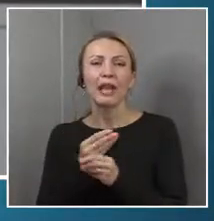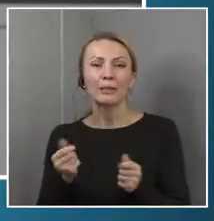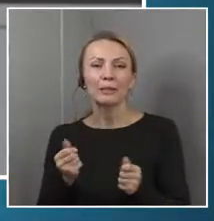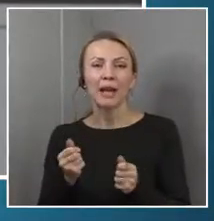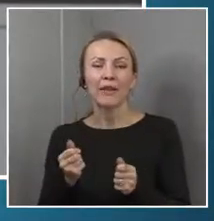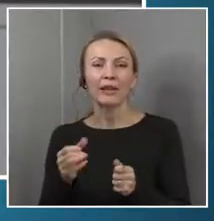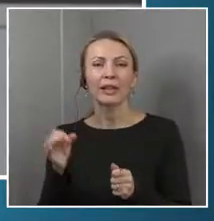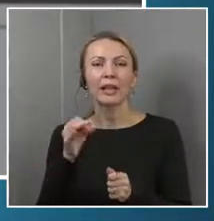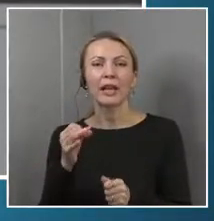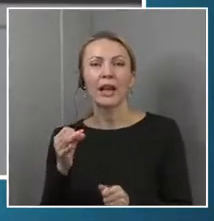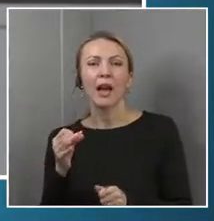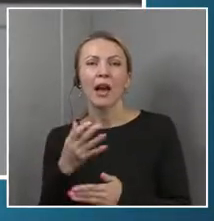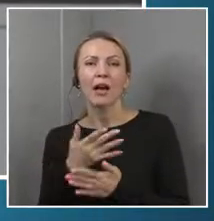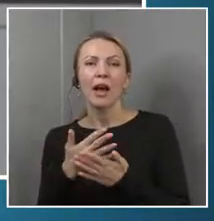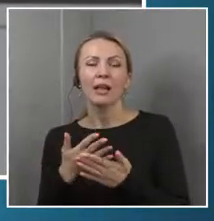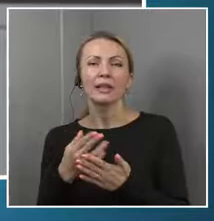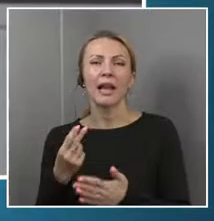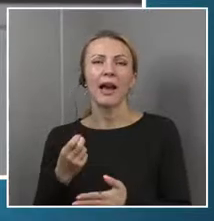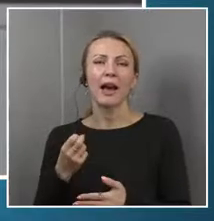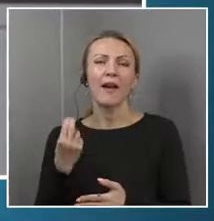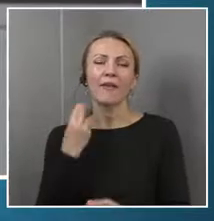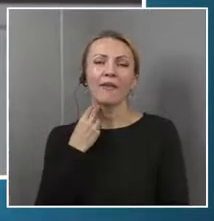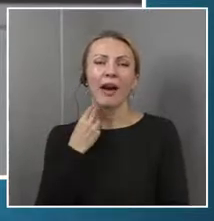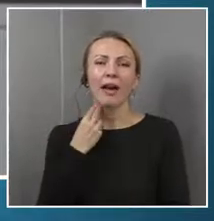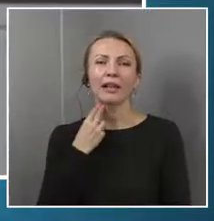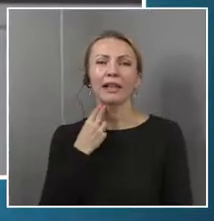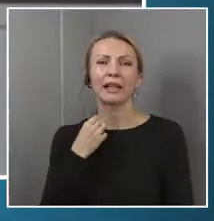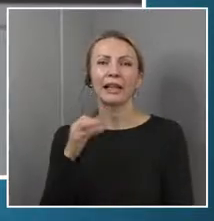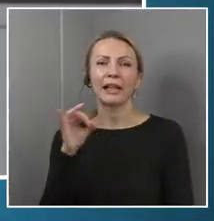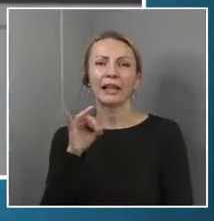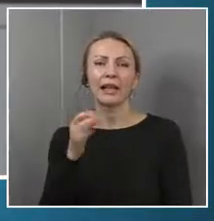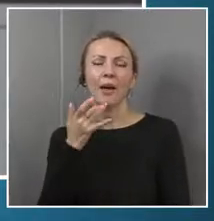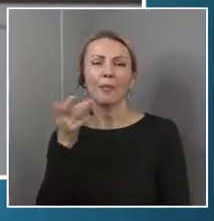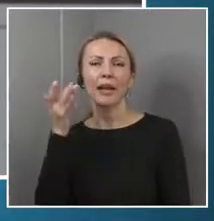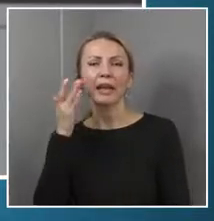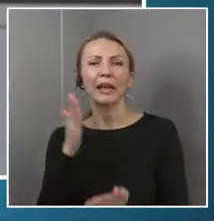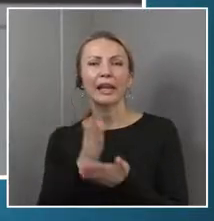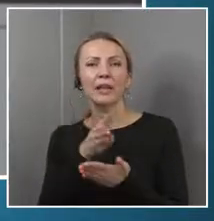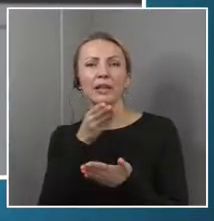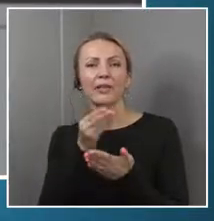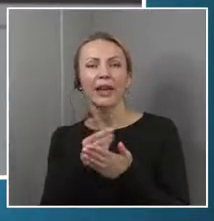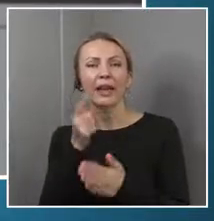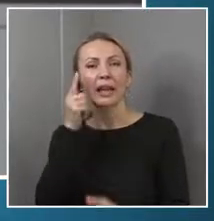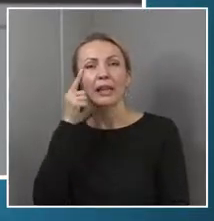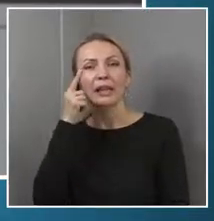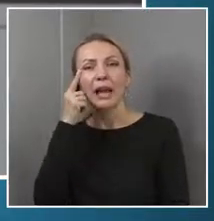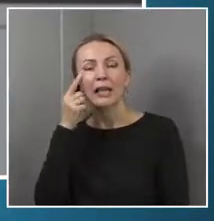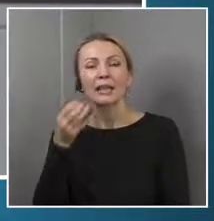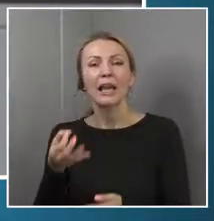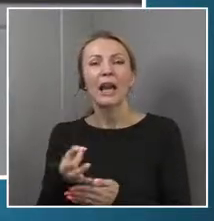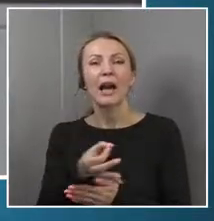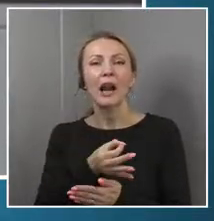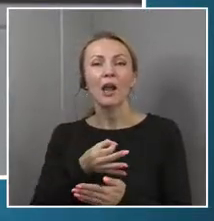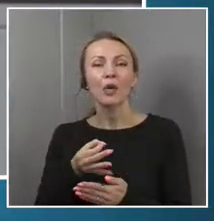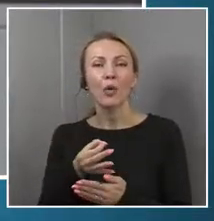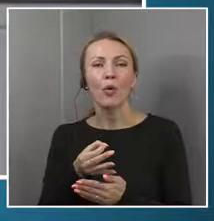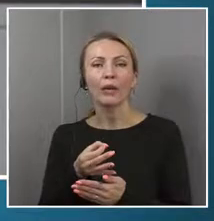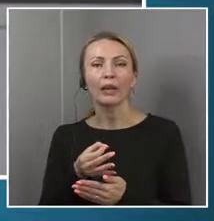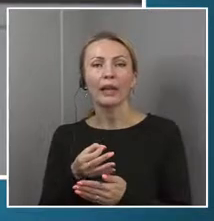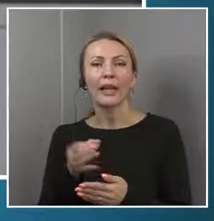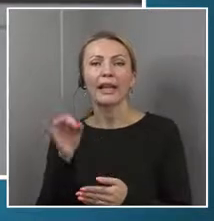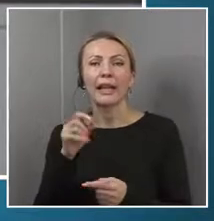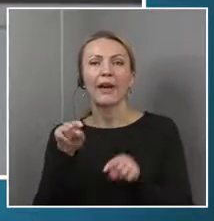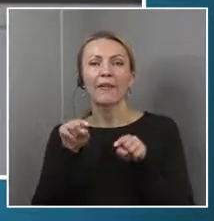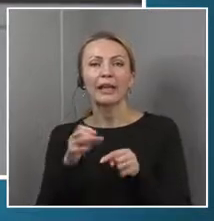things like that, but then they assimilated. Several generations later, there were no Russian diaspora